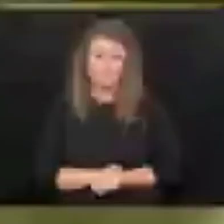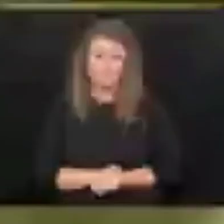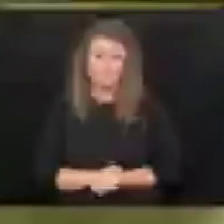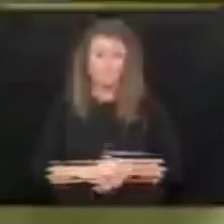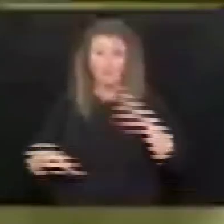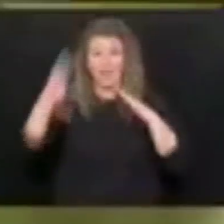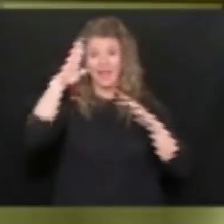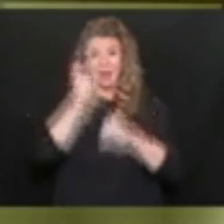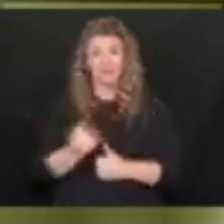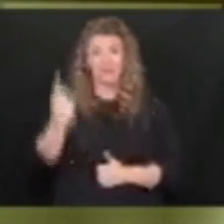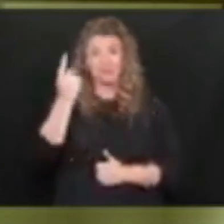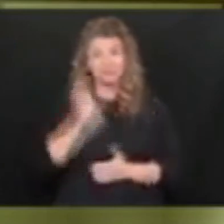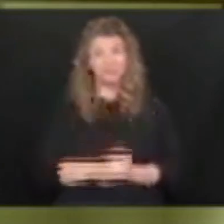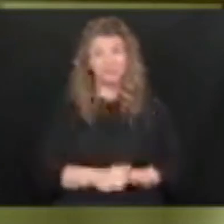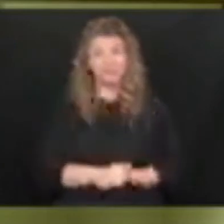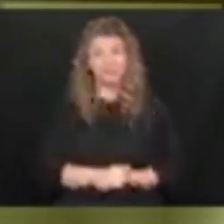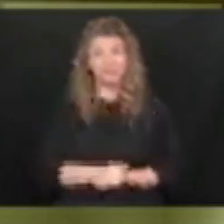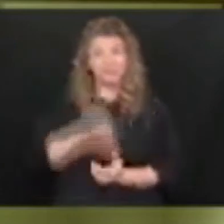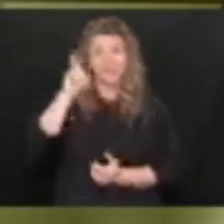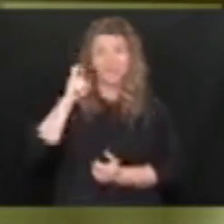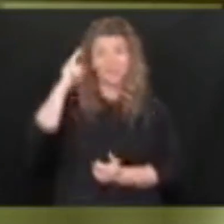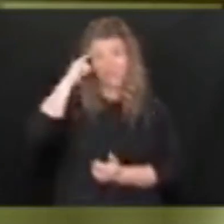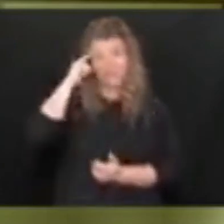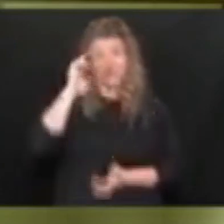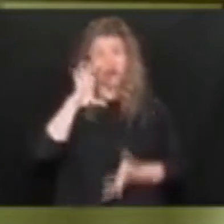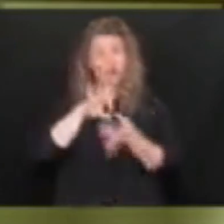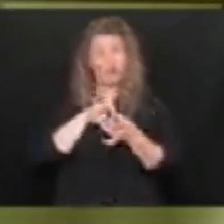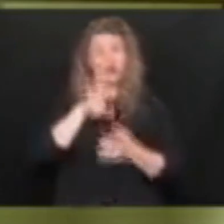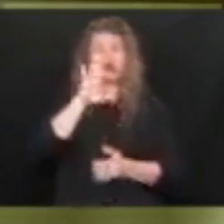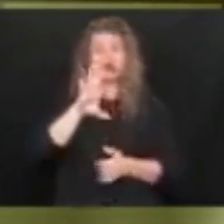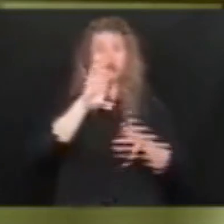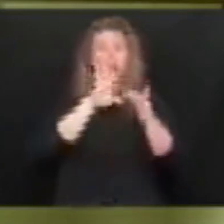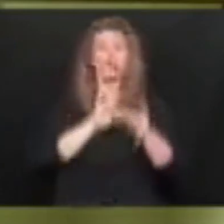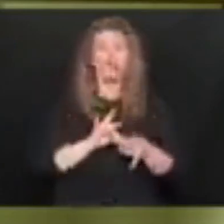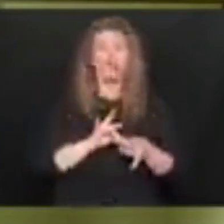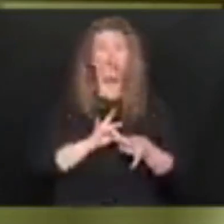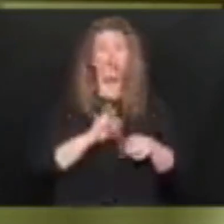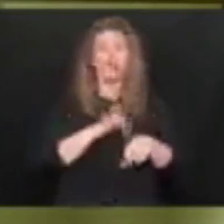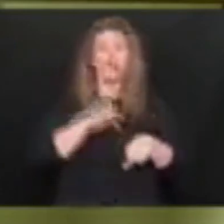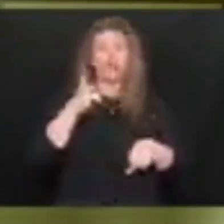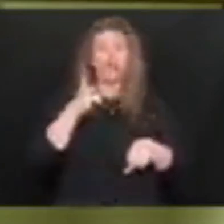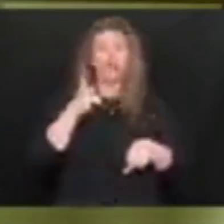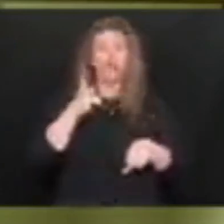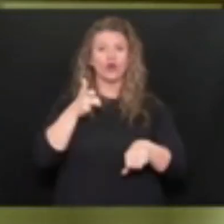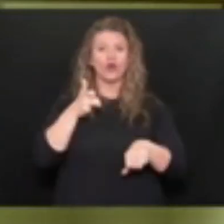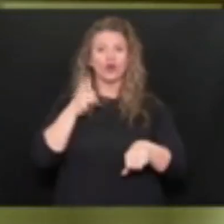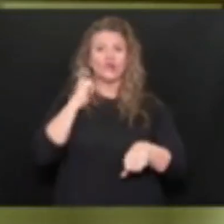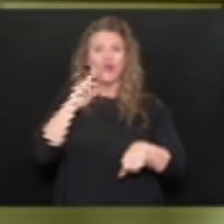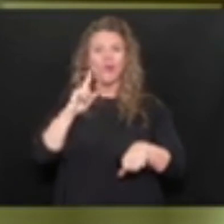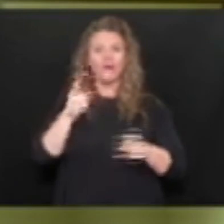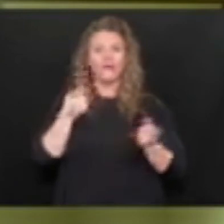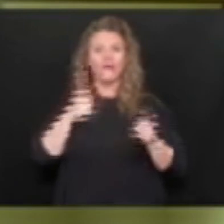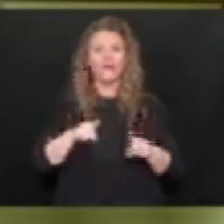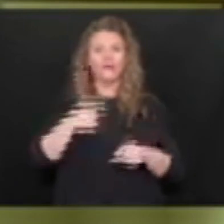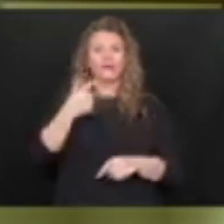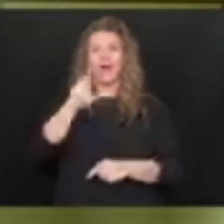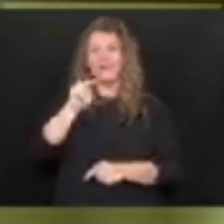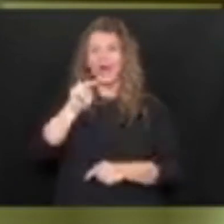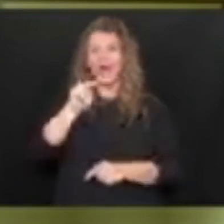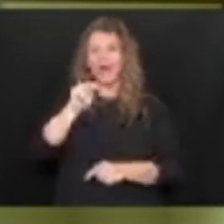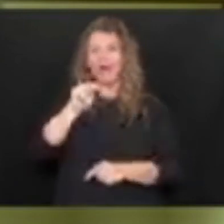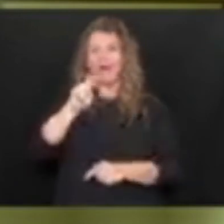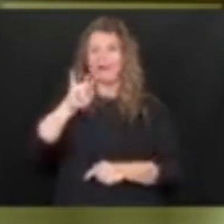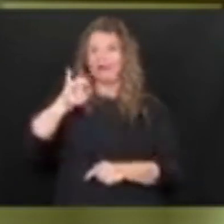Hello, everyone. Governor, regarding your comments earlier on the incidents of gun violence in the